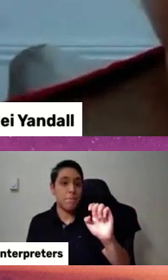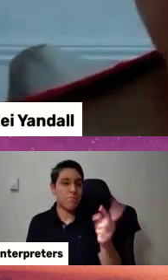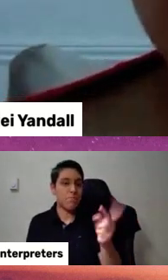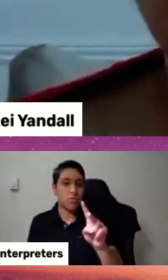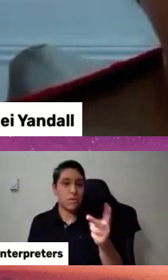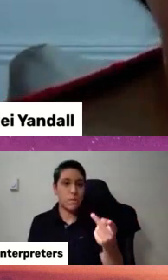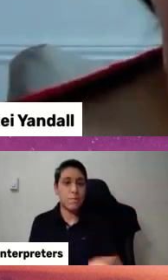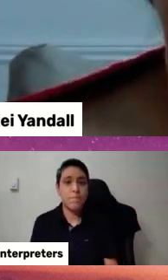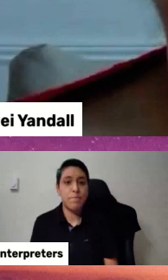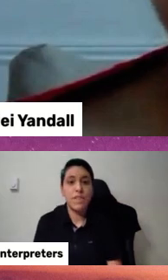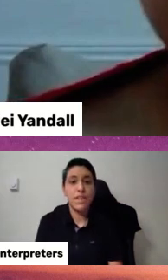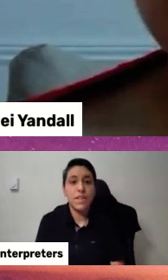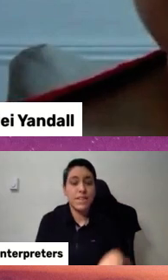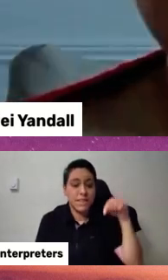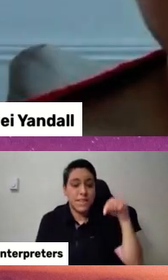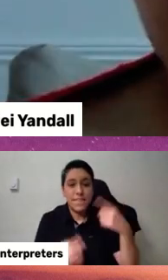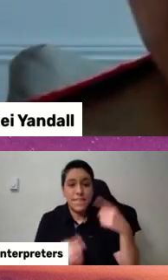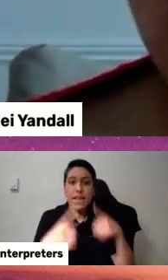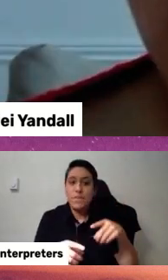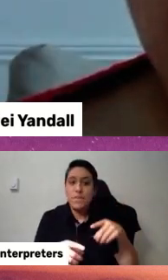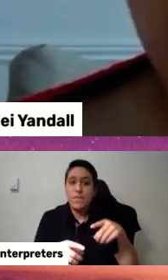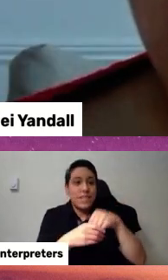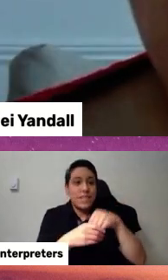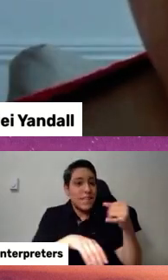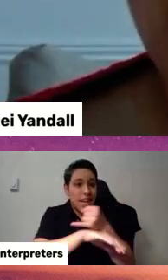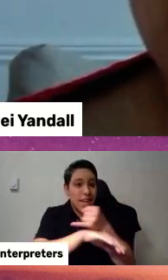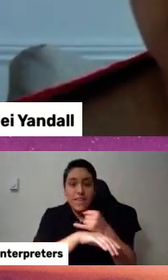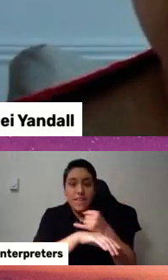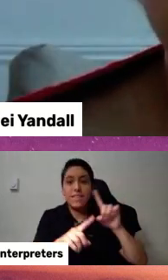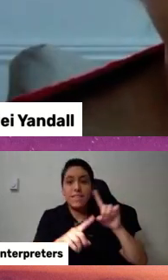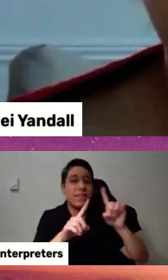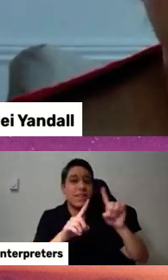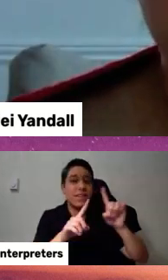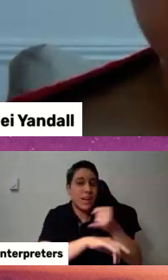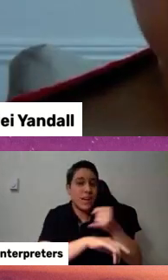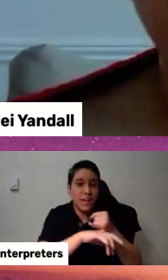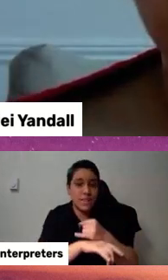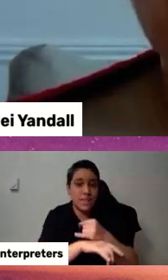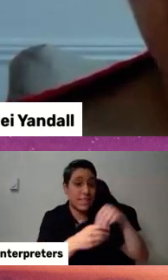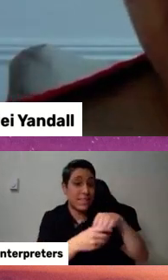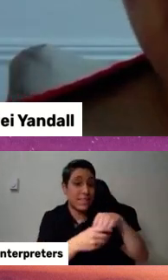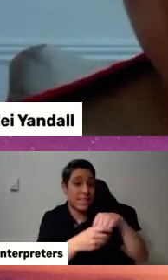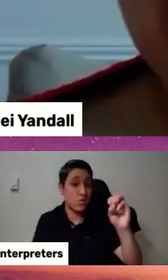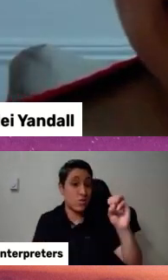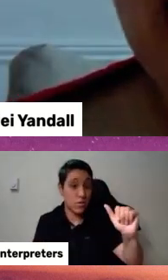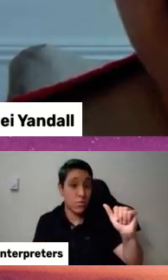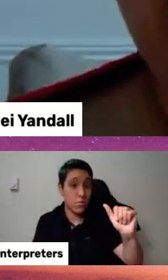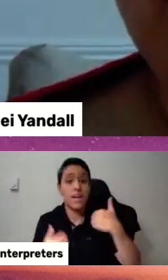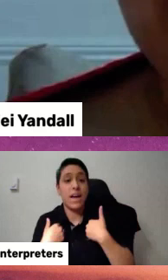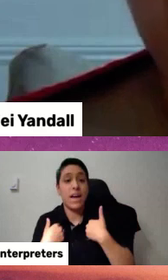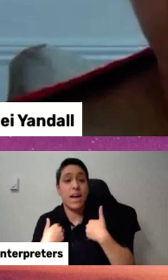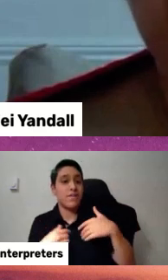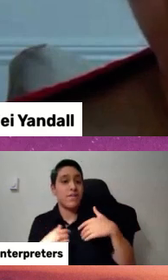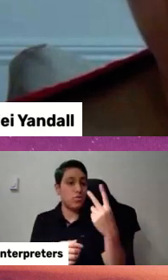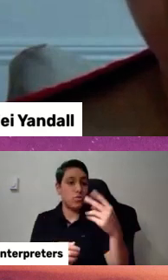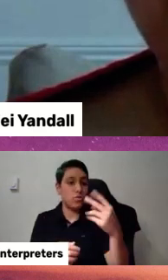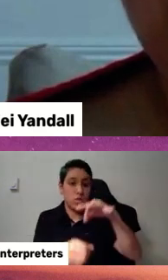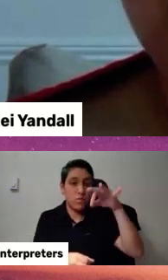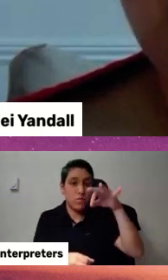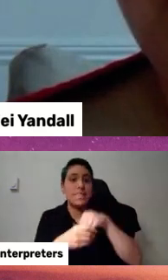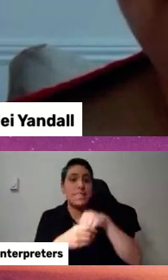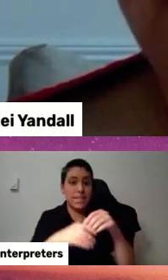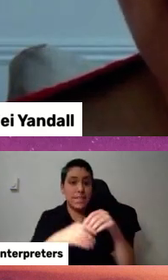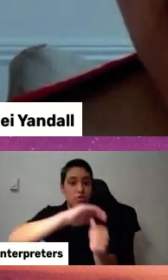of Samoa. You have the Whakaleitis in Tonga, the Two Spirits of Turtle Island, Wakasala-Walewa